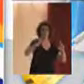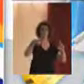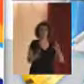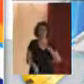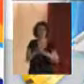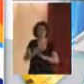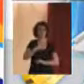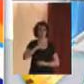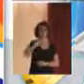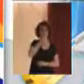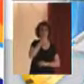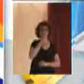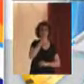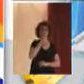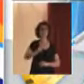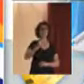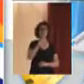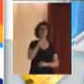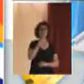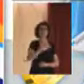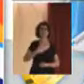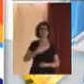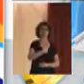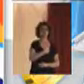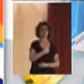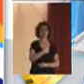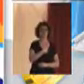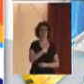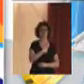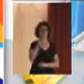user can register and create an account. First,